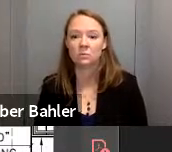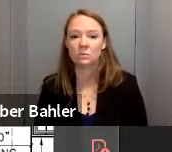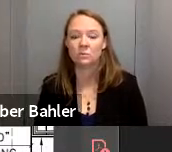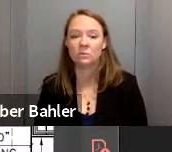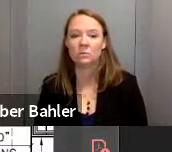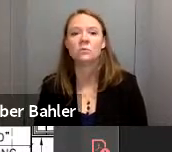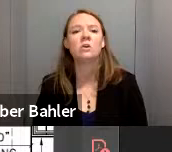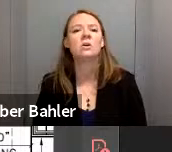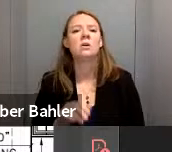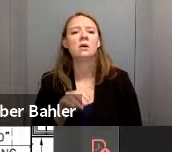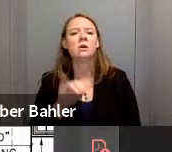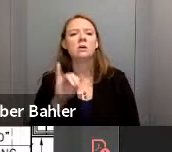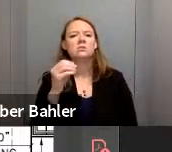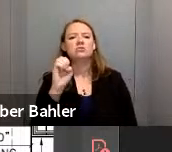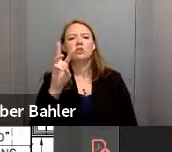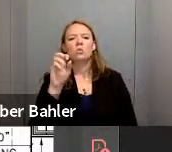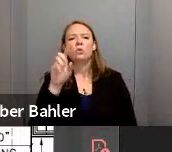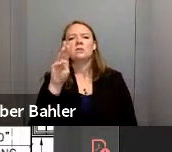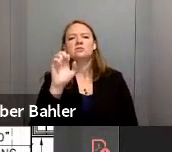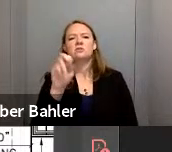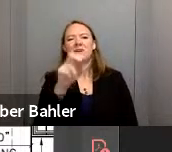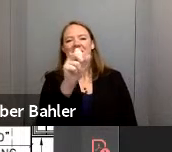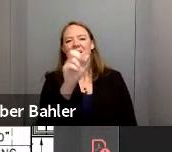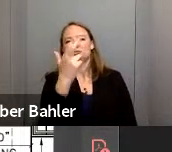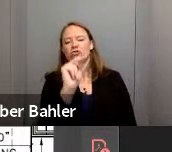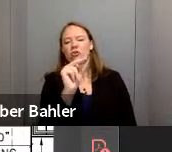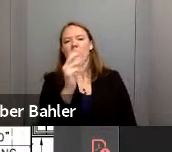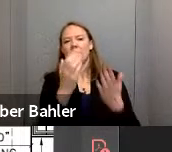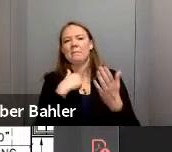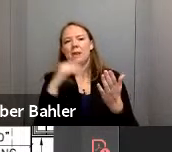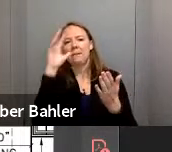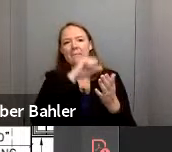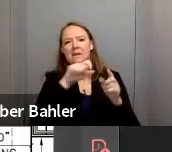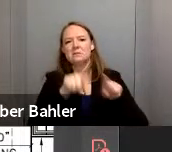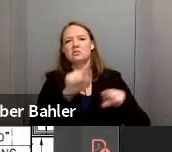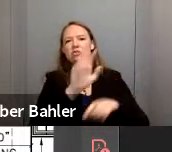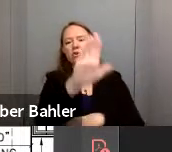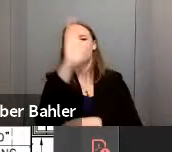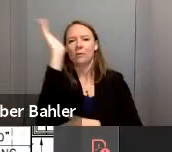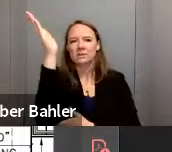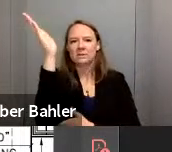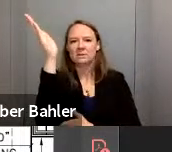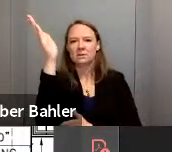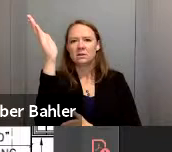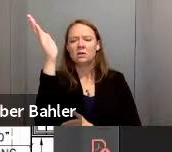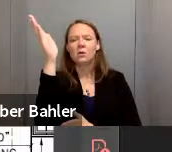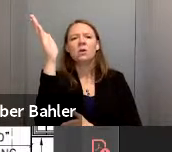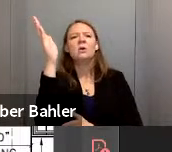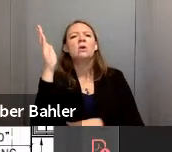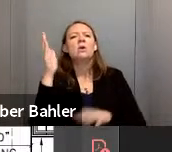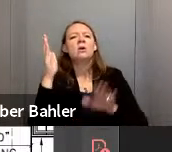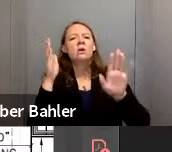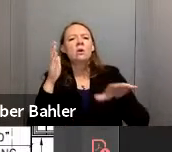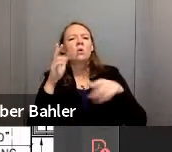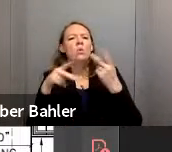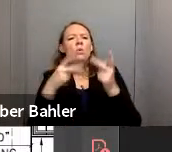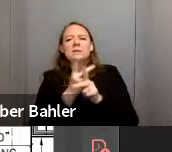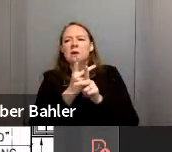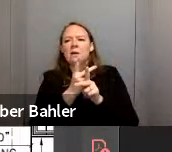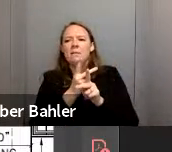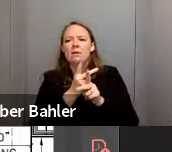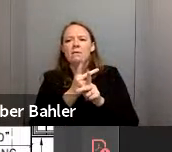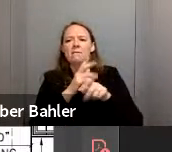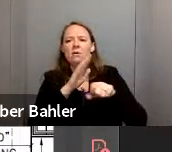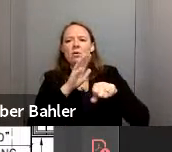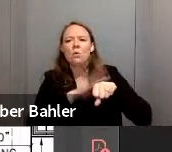Yes, John, this is Joe Wasserman. Maybe I missed this in your presentation. What type of